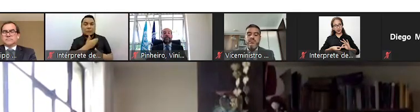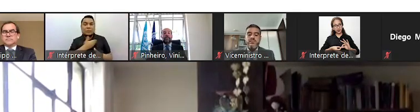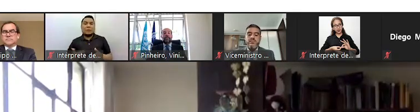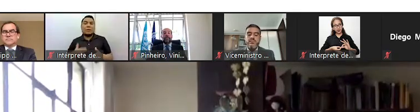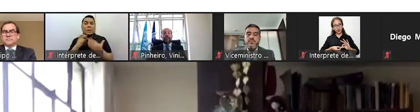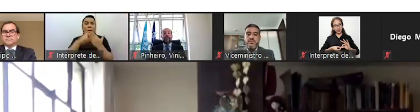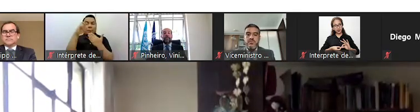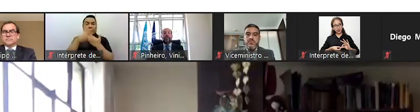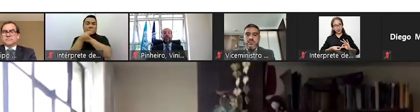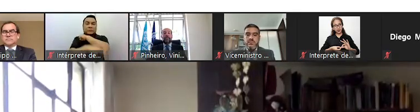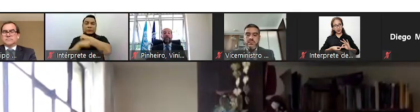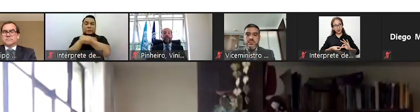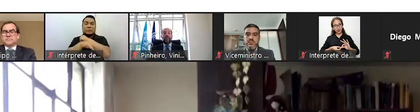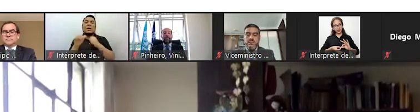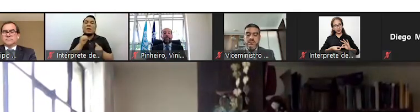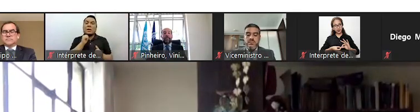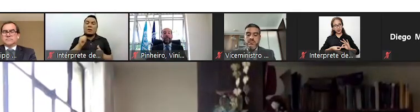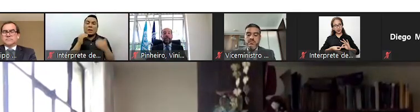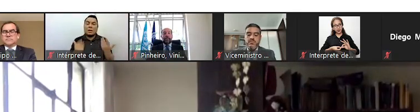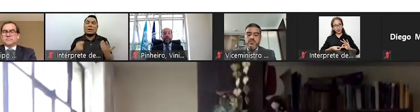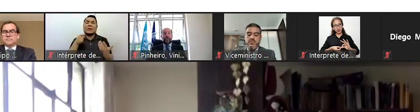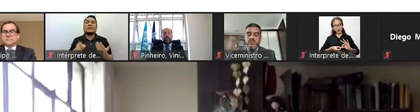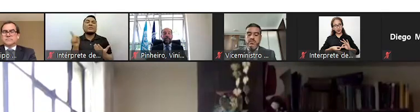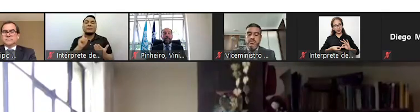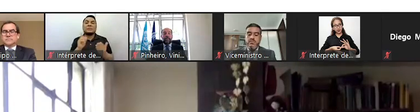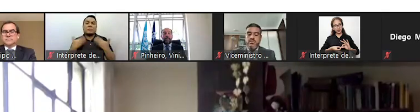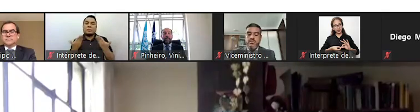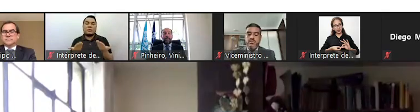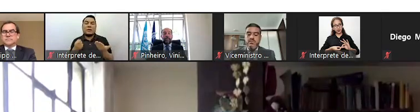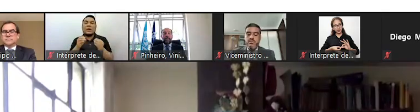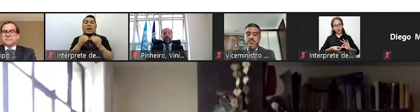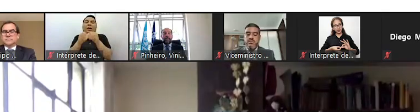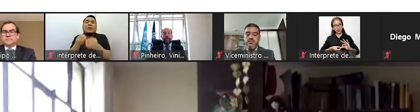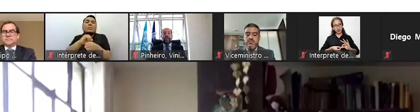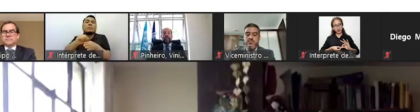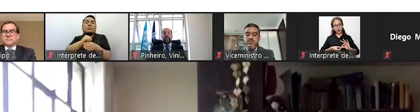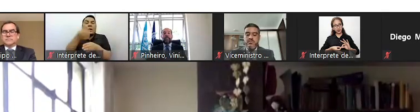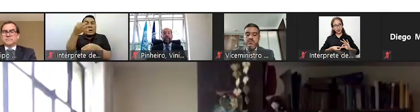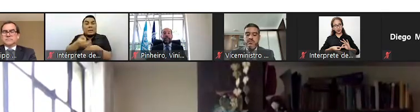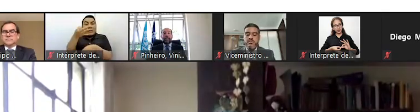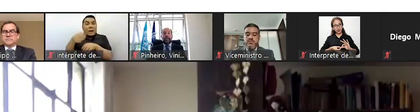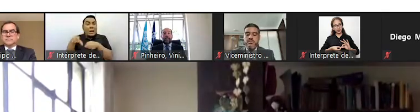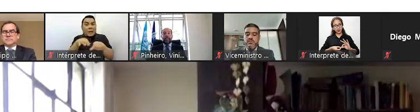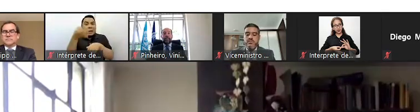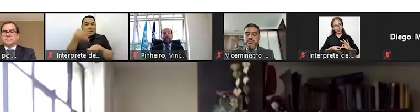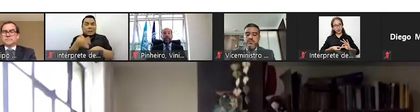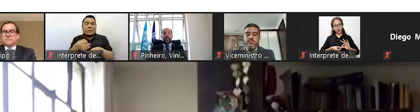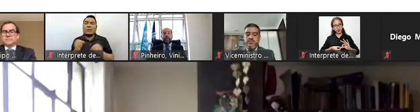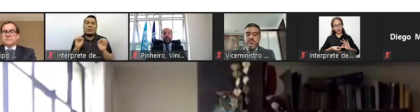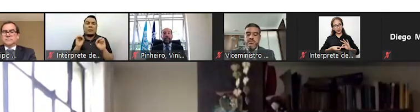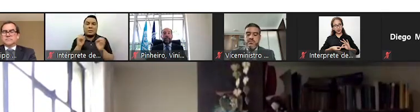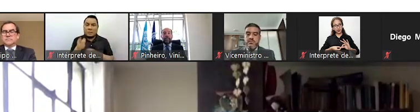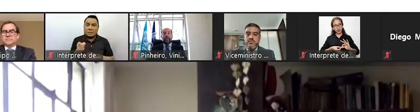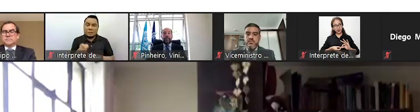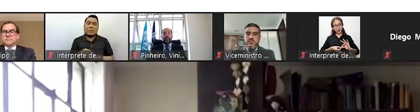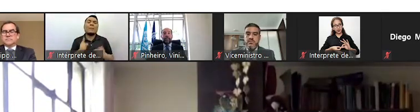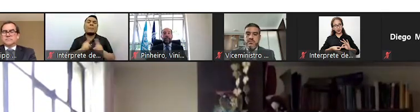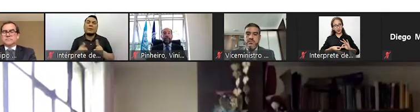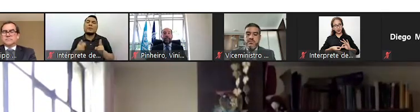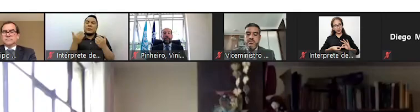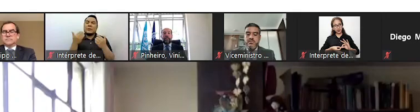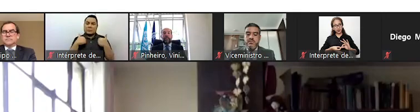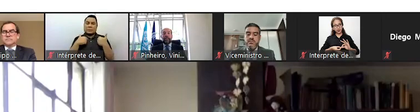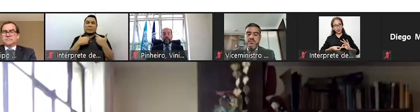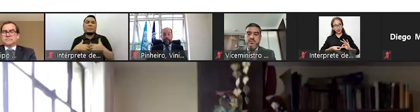public policy lining the alignments then that is still not being really applied